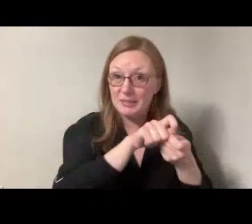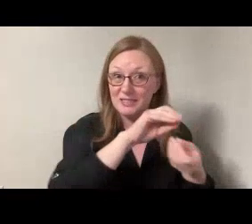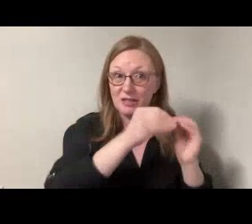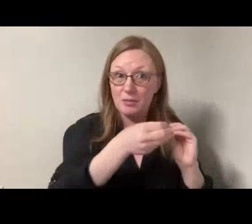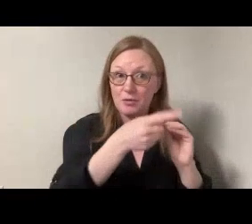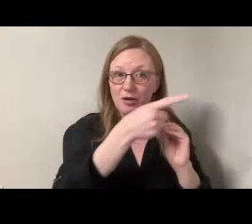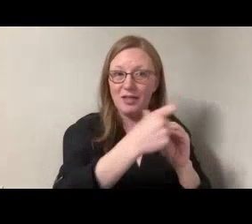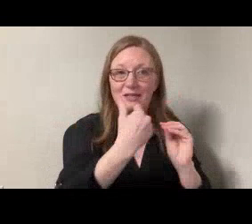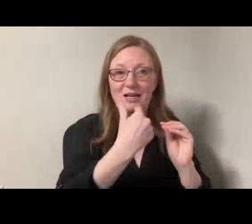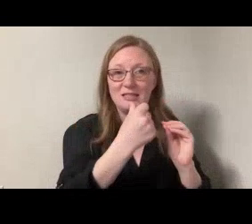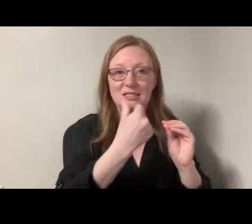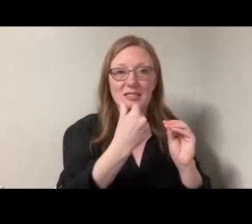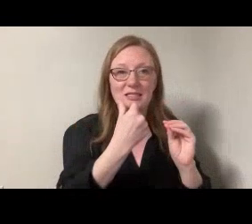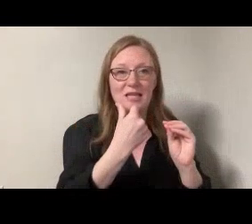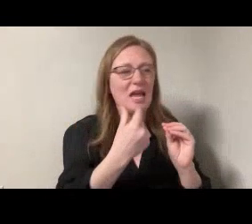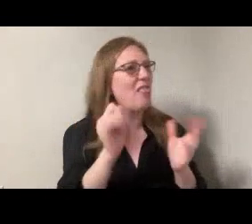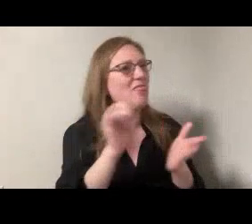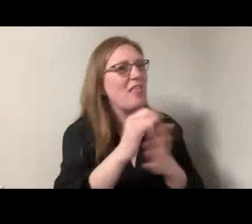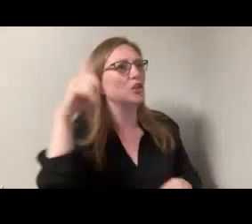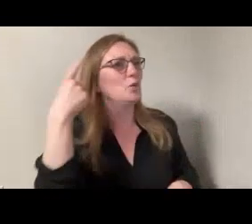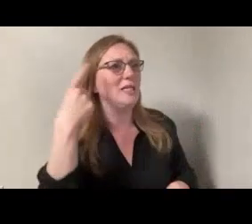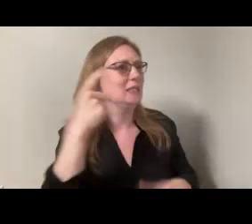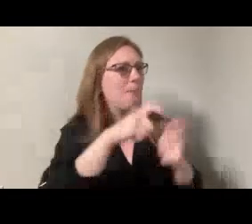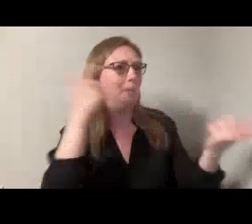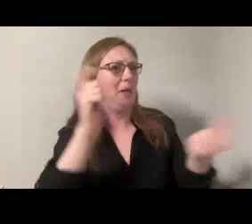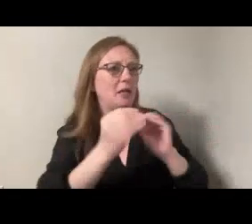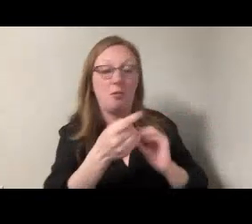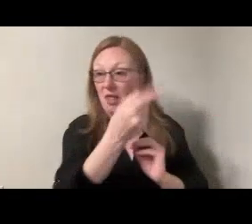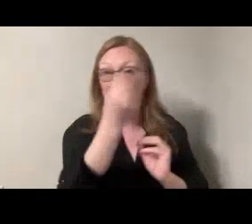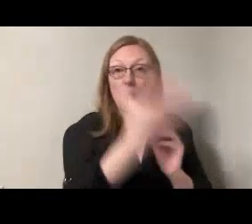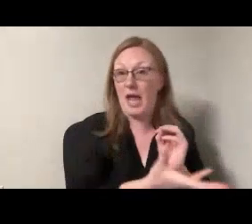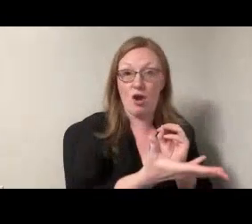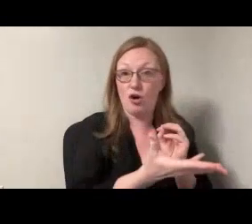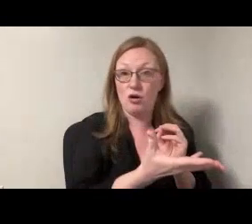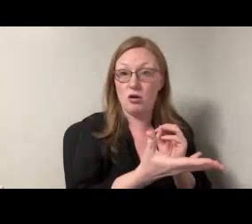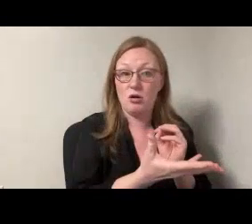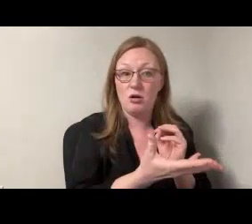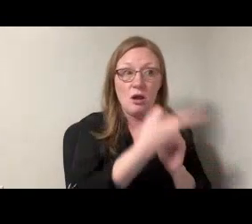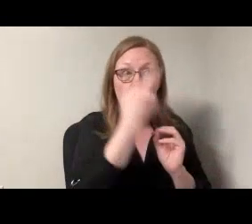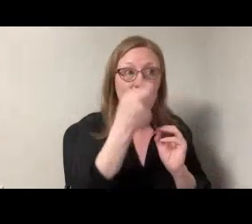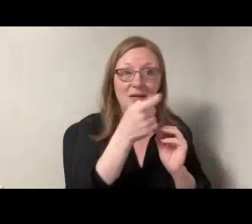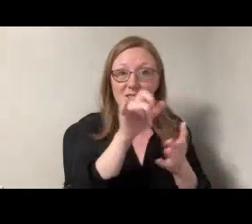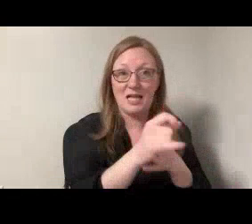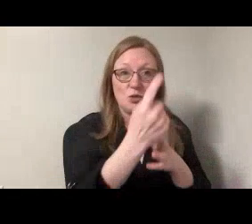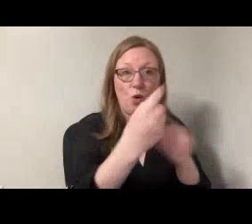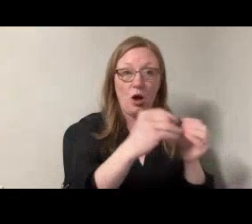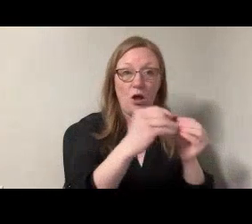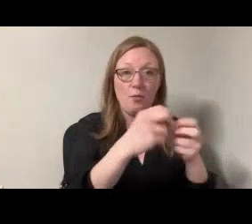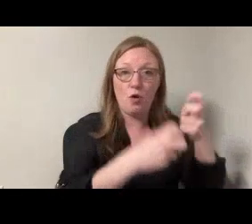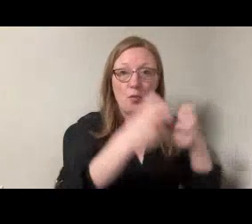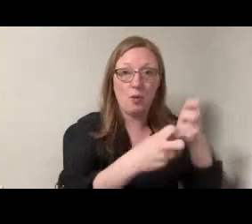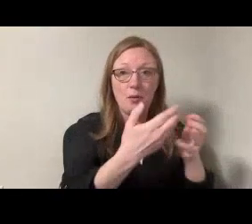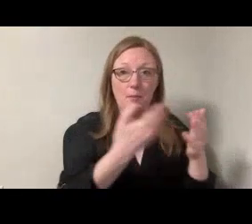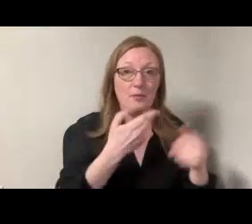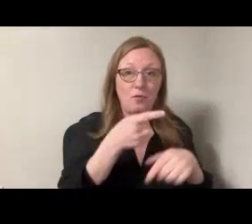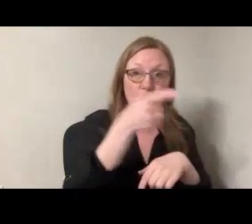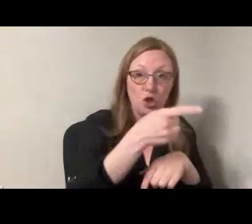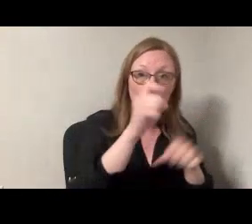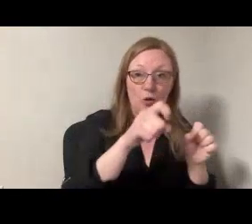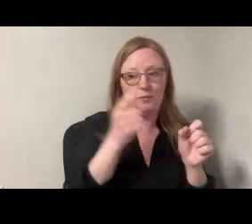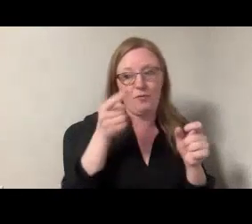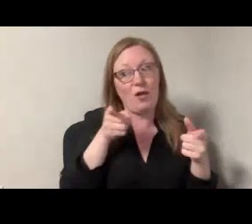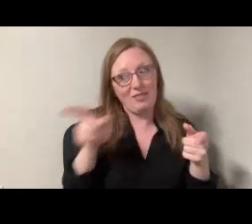go, that's outrageous. Where did you get that? They don't care. They just want the number because you're just one more problem between them and going to bed that night. So